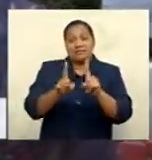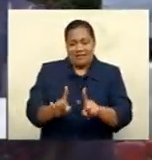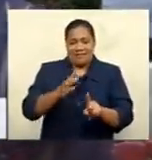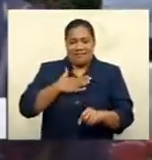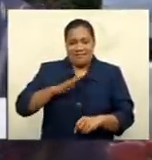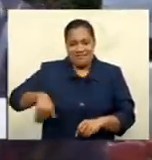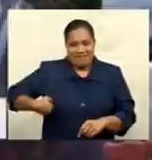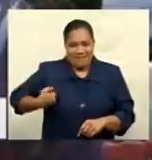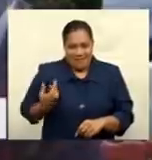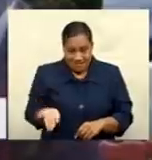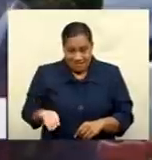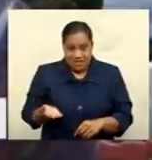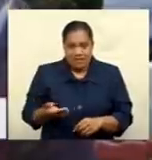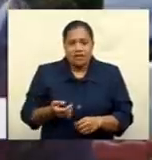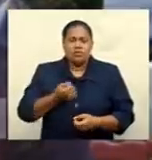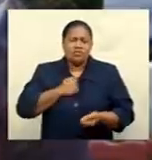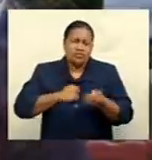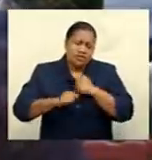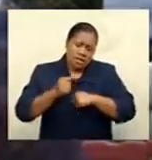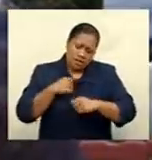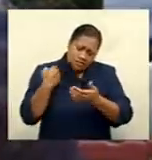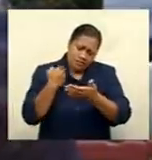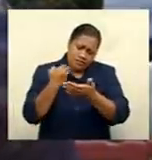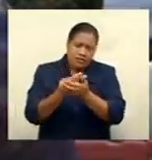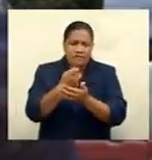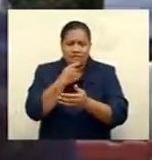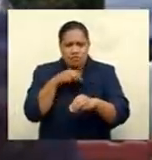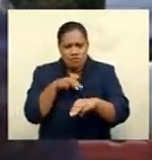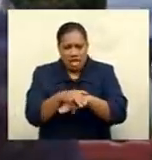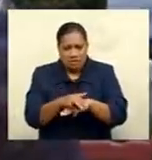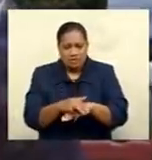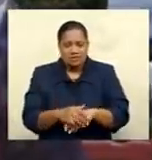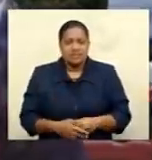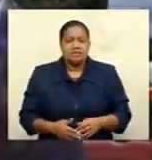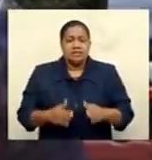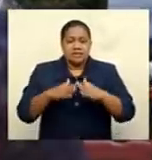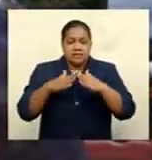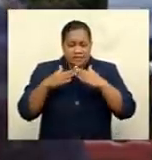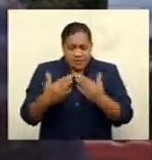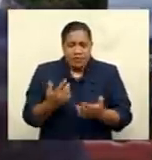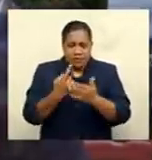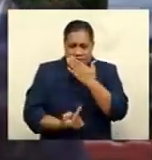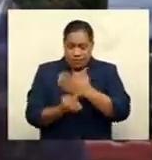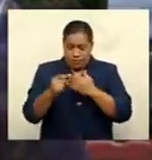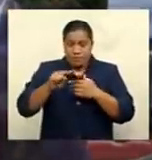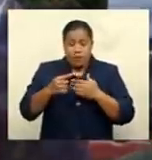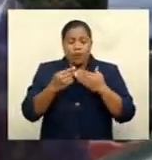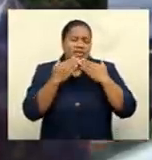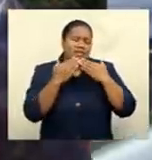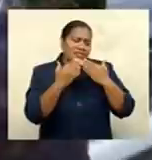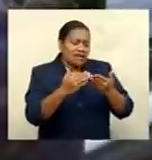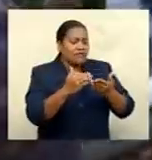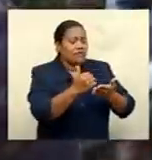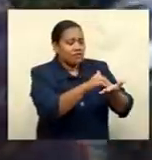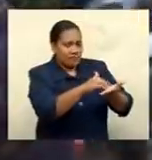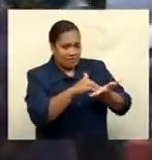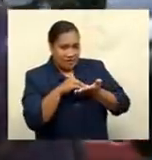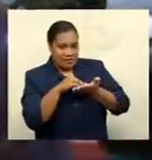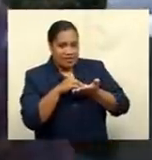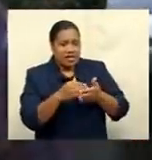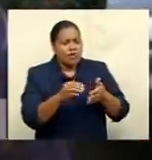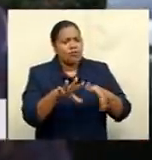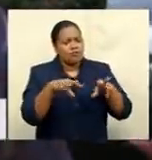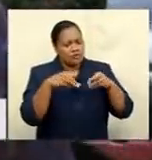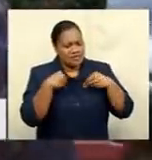husband. The struggle we endure for the past few months till now is unprecedented. We are thankful for the assistance, especially receiving